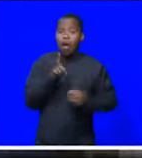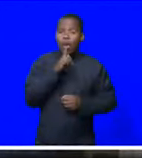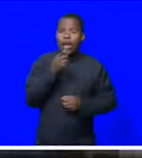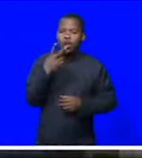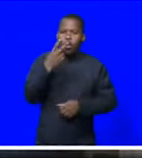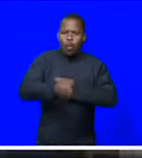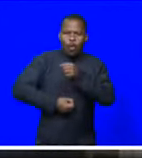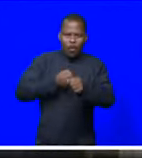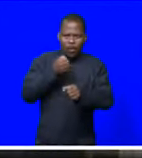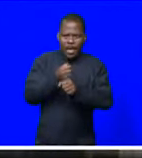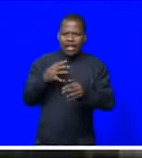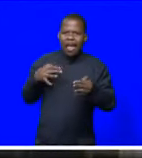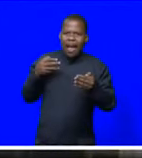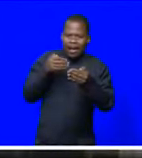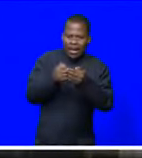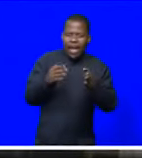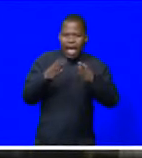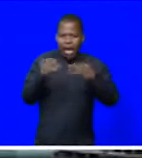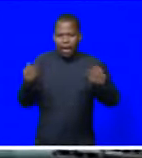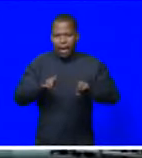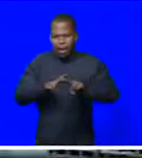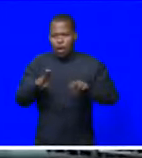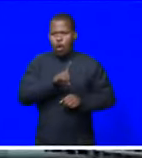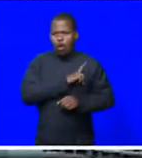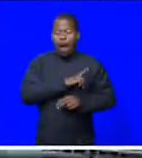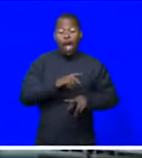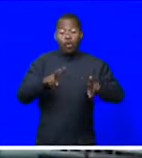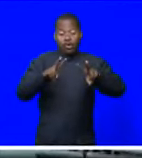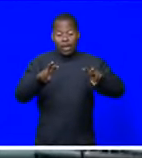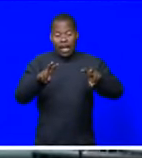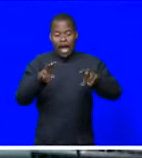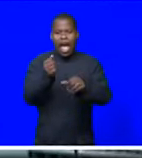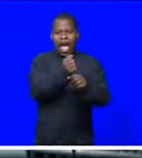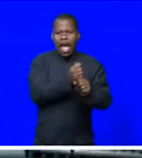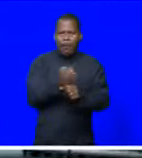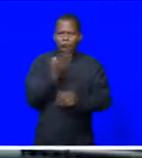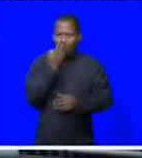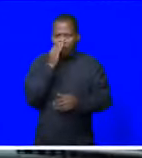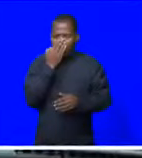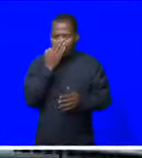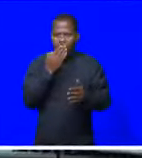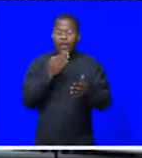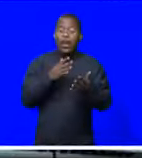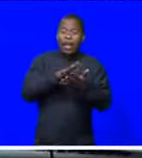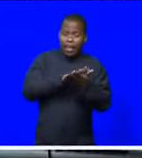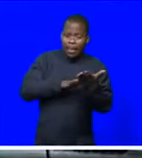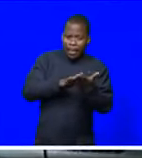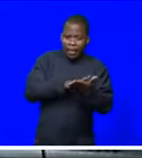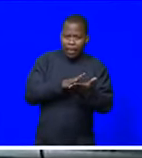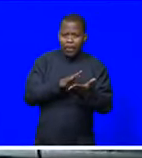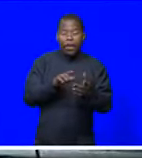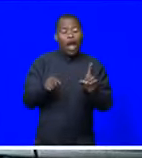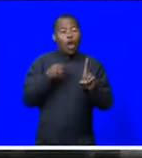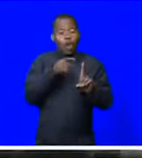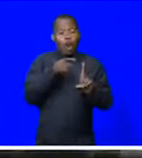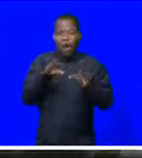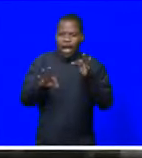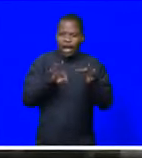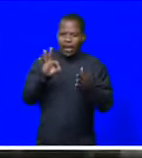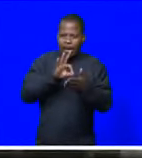2 years due to investigations into corrupt practice by inspectors. Kibi gives us an